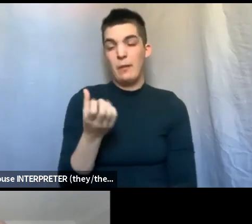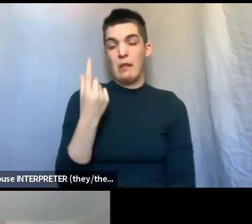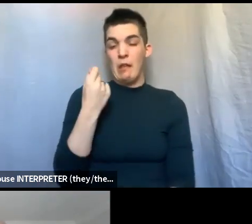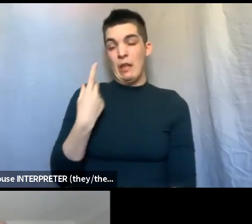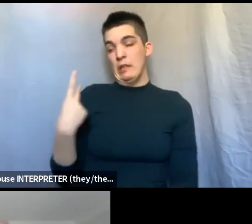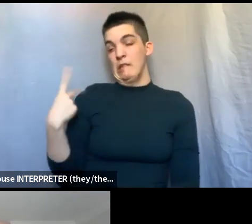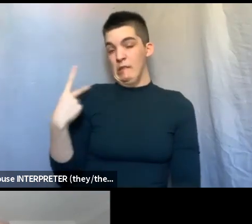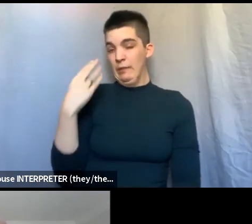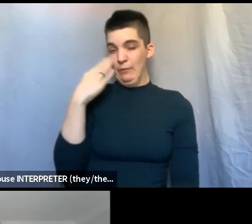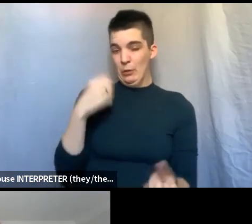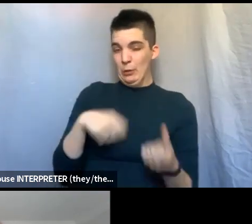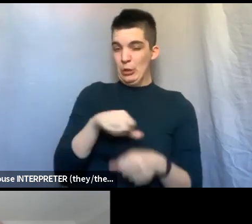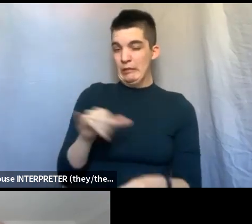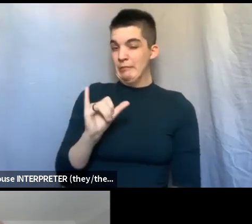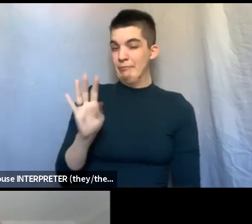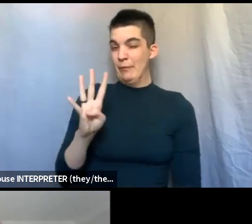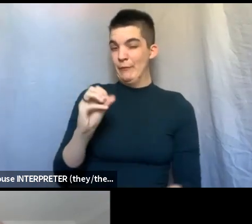years.